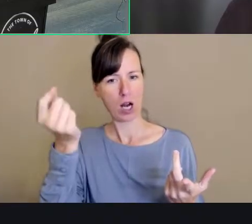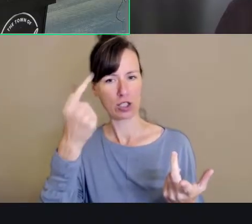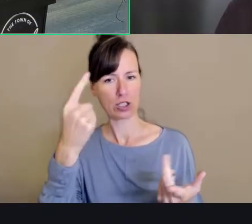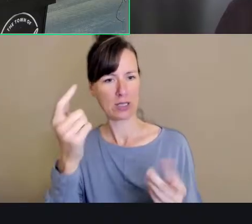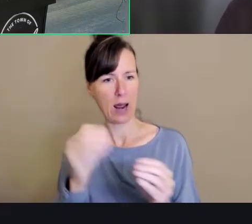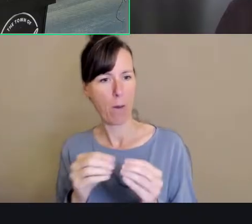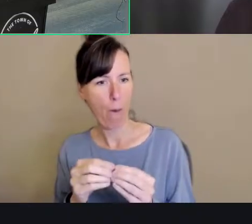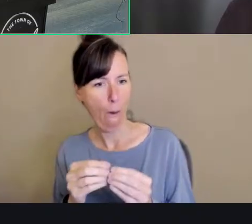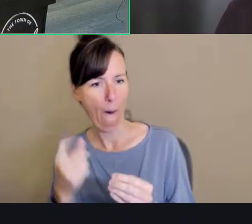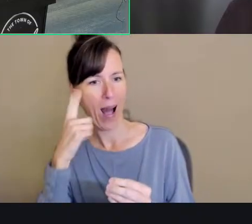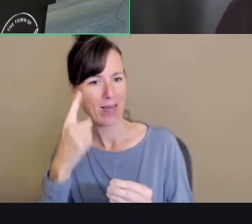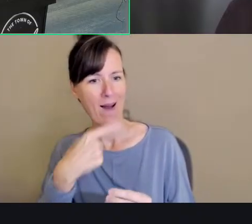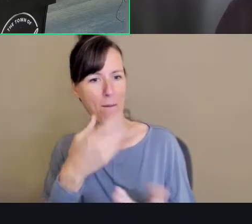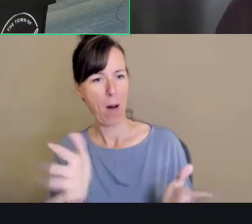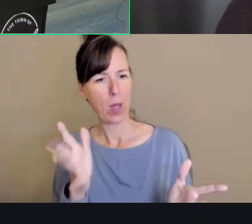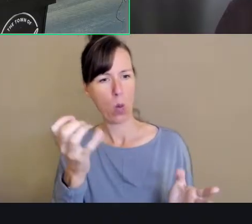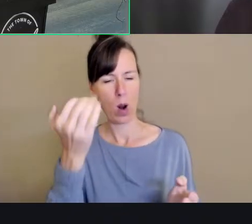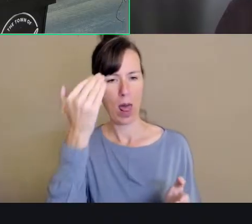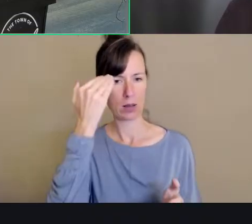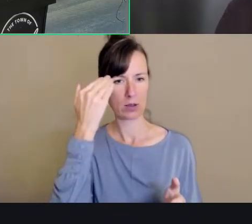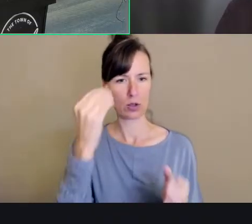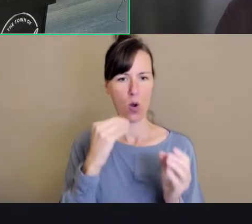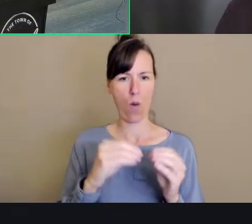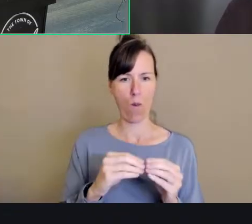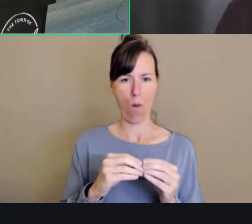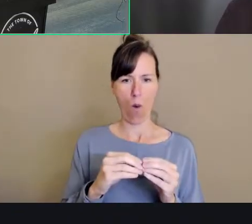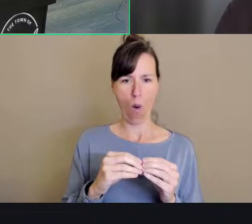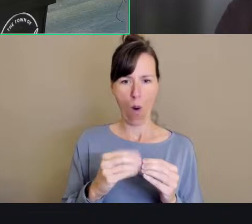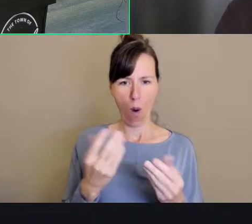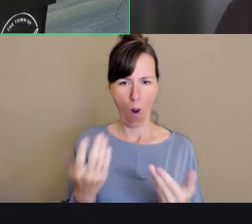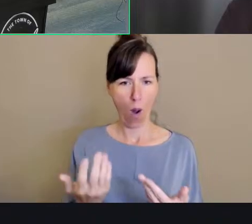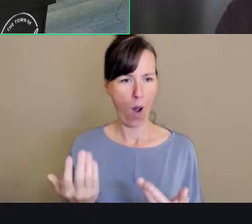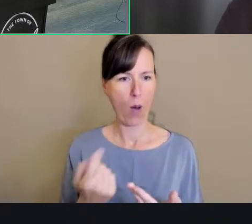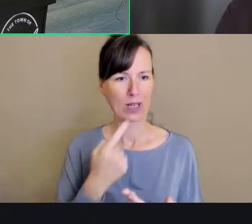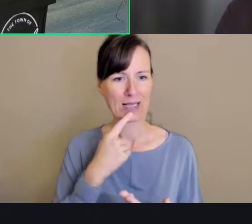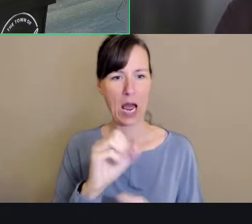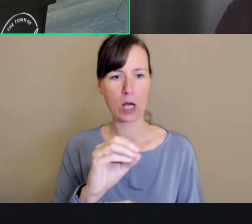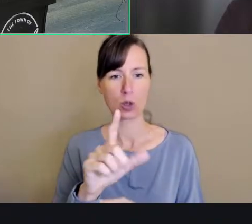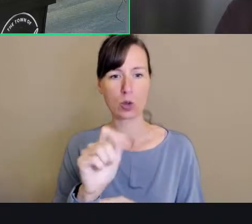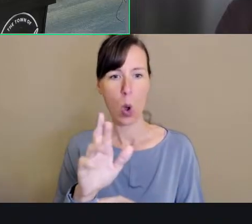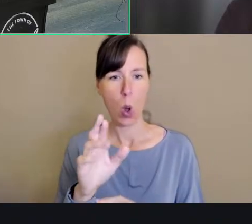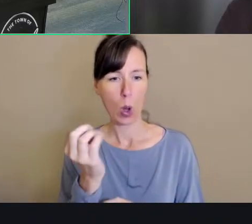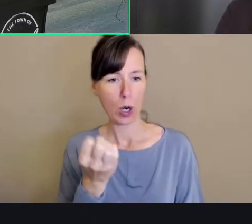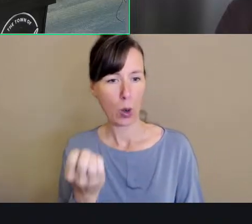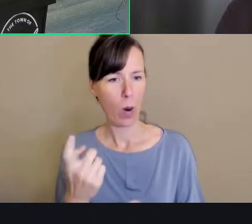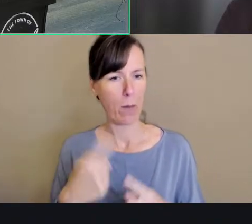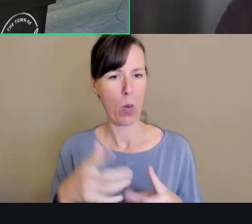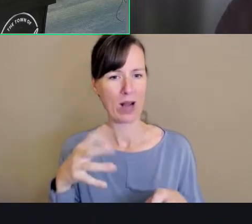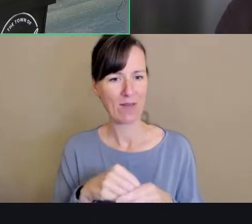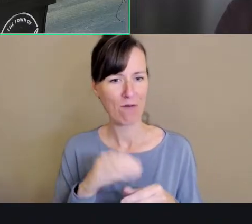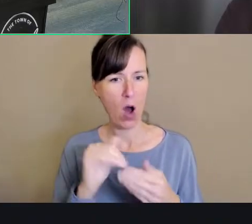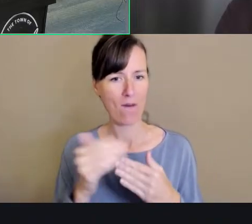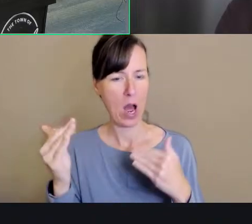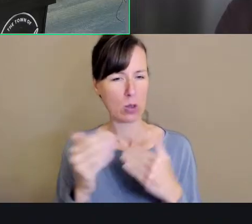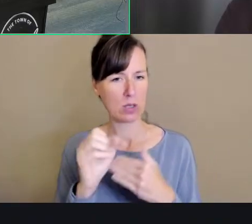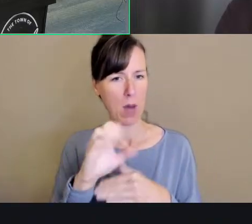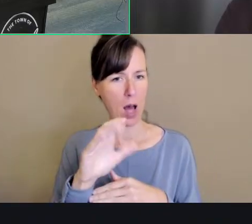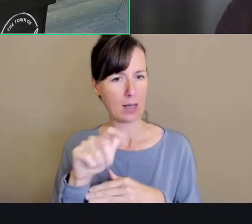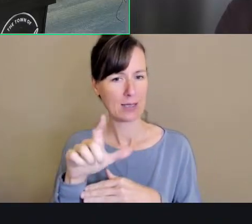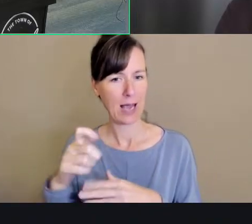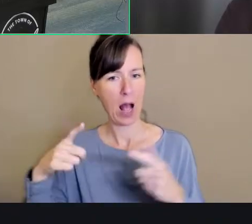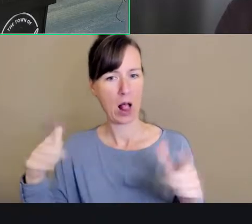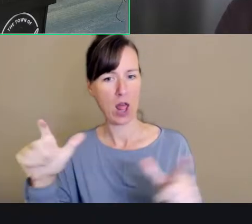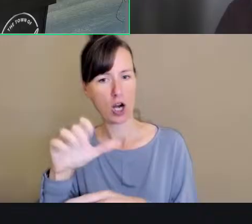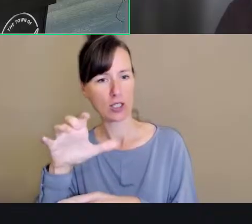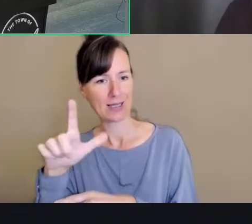and just would like to know. The other thing that I think is very important is to understand more. When